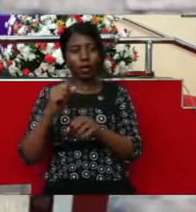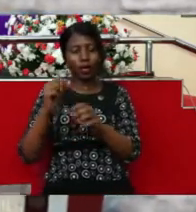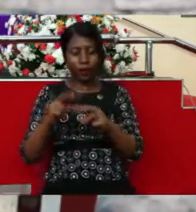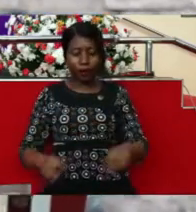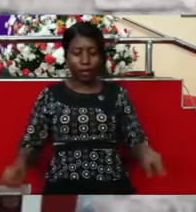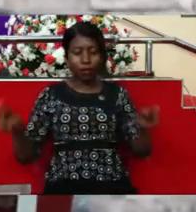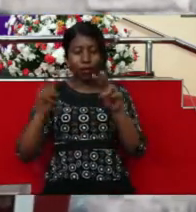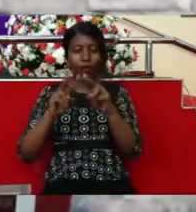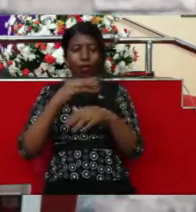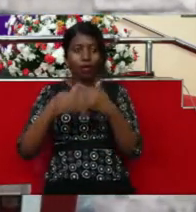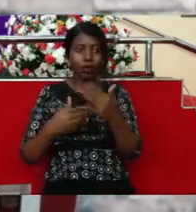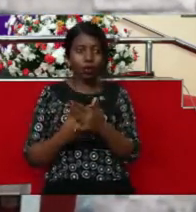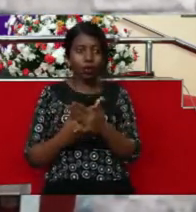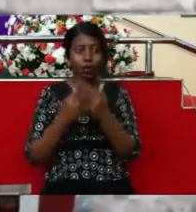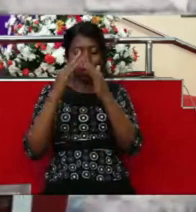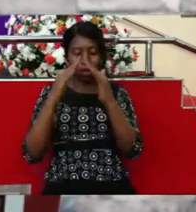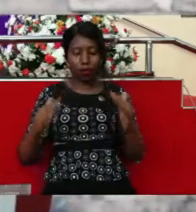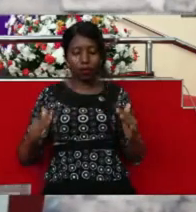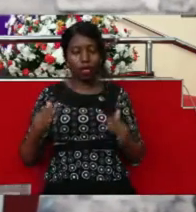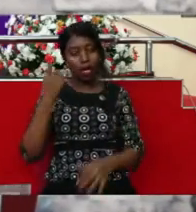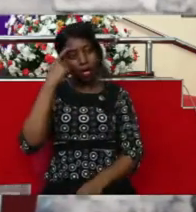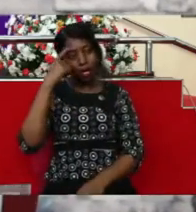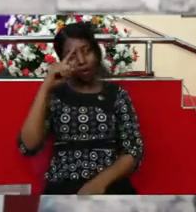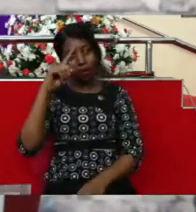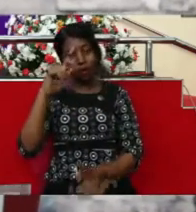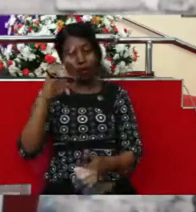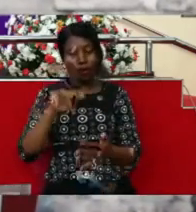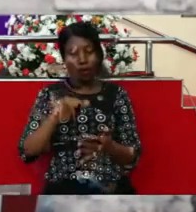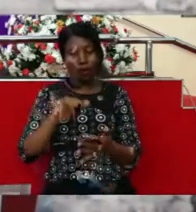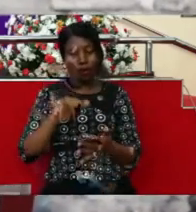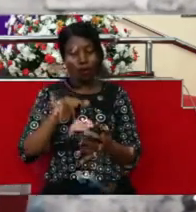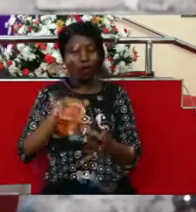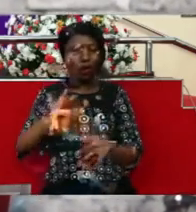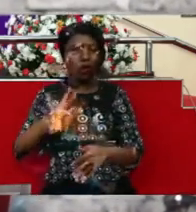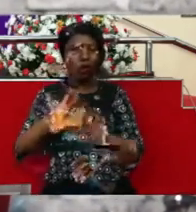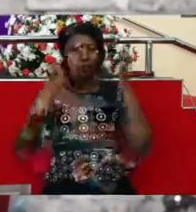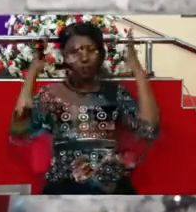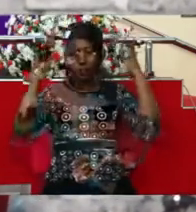house. And for that account, we celebrate Bishop Jimmy Kimani